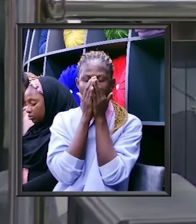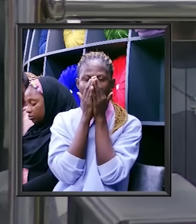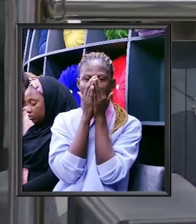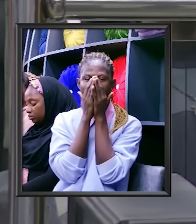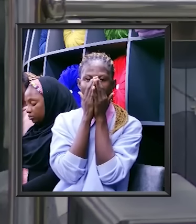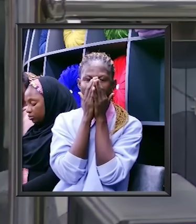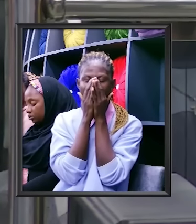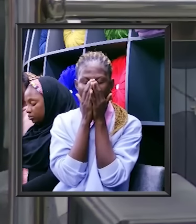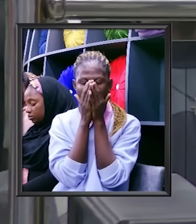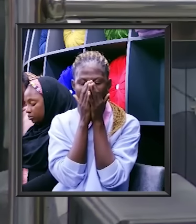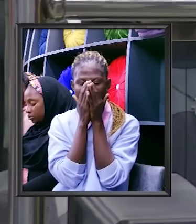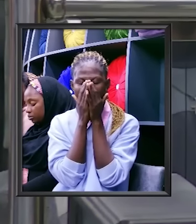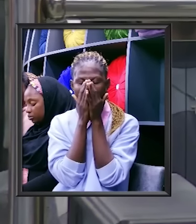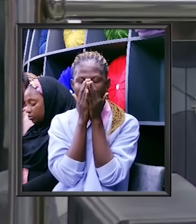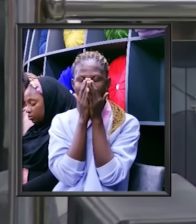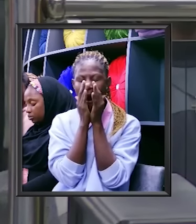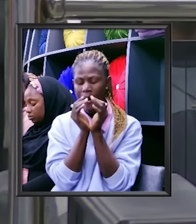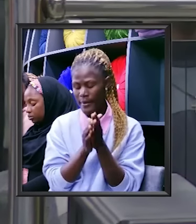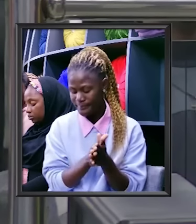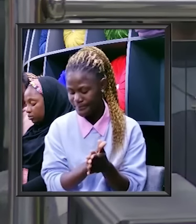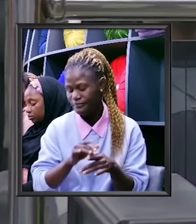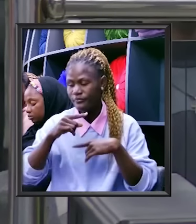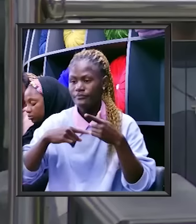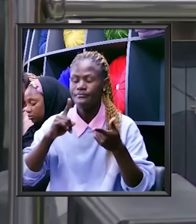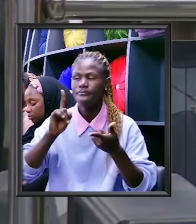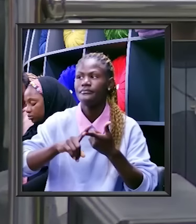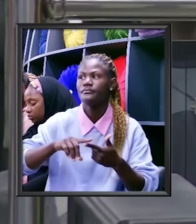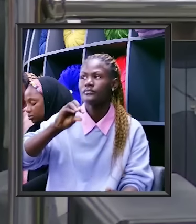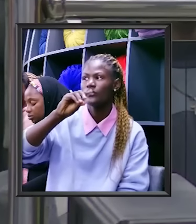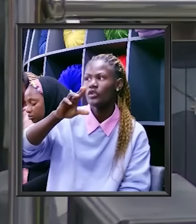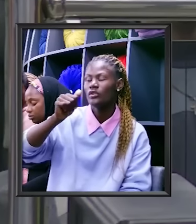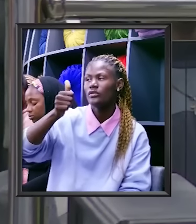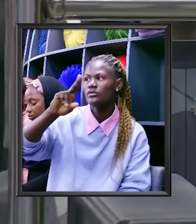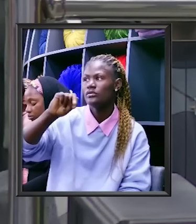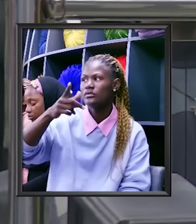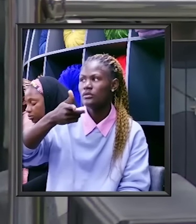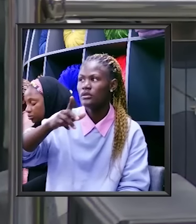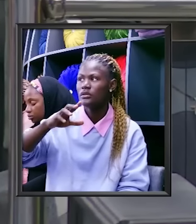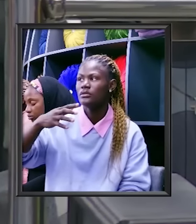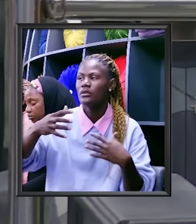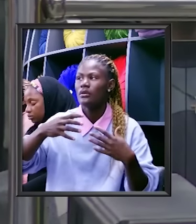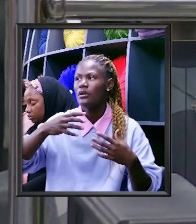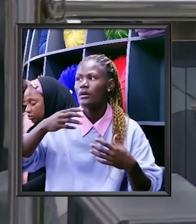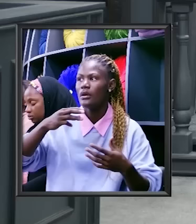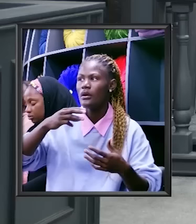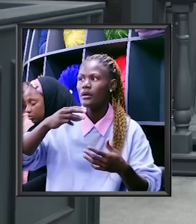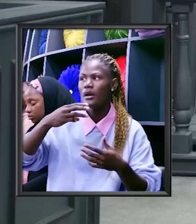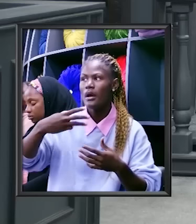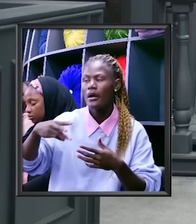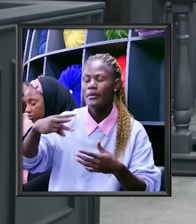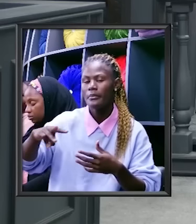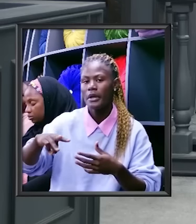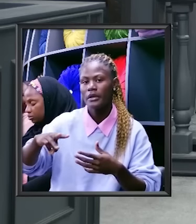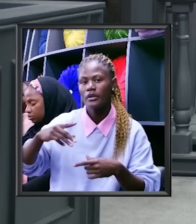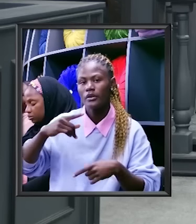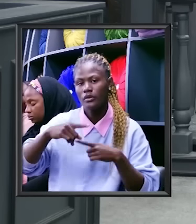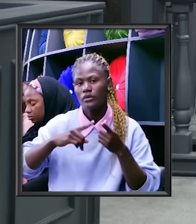is under renovation, let me go to Orange Market branch. Mm. On getting there on Sunday, there was